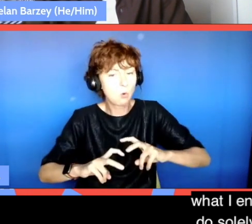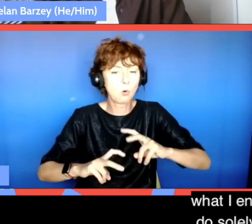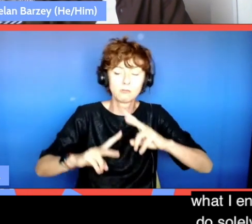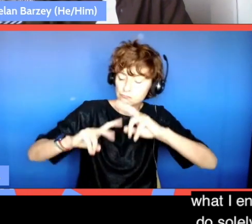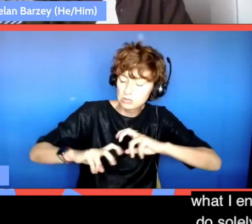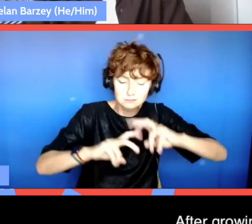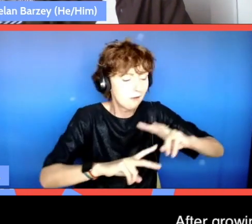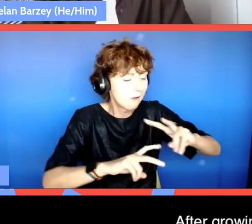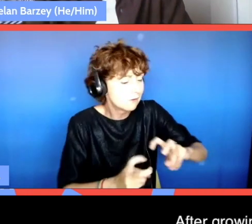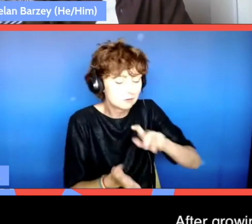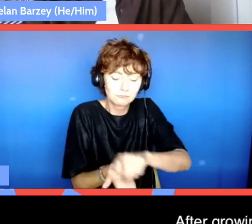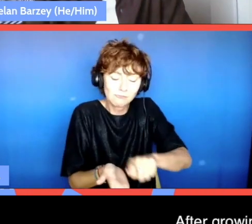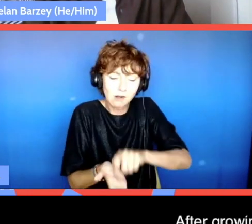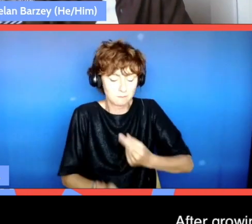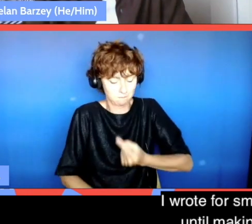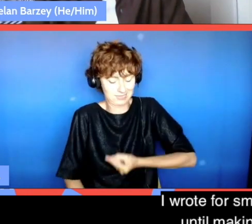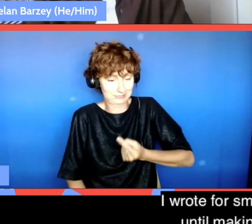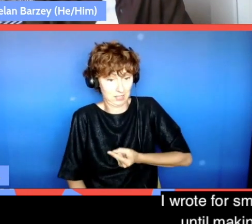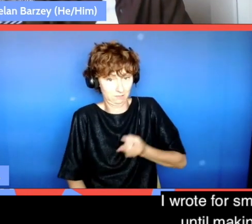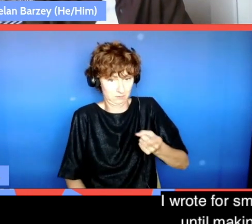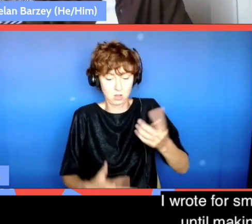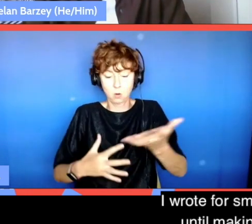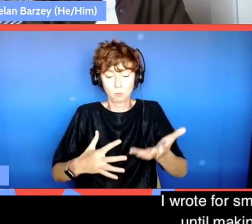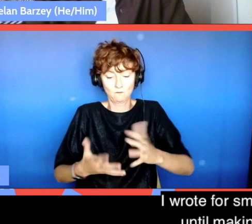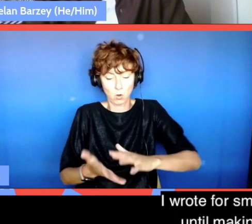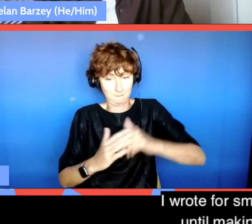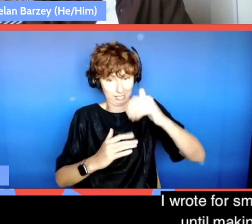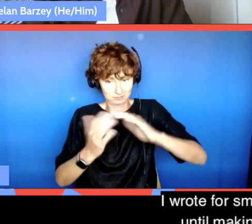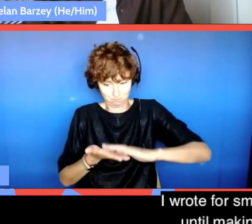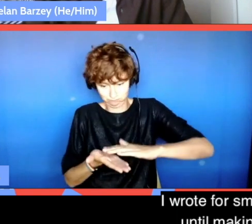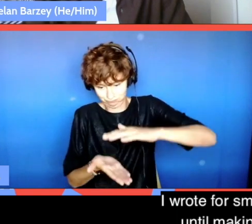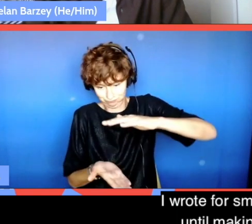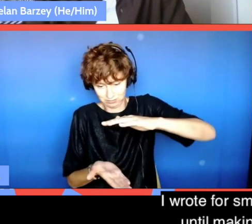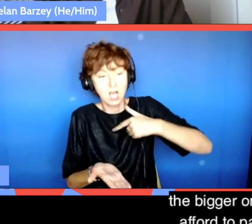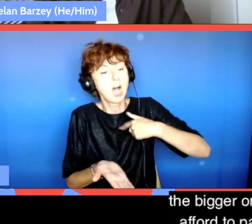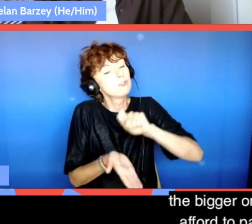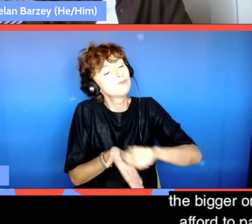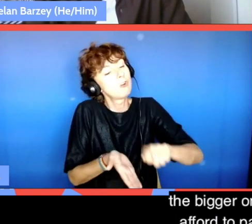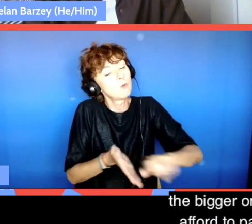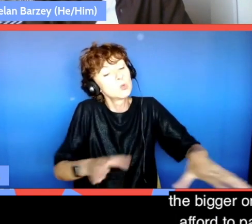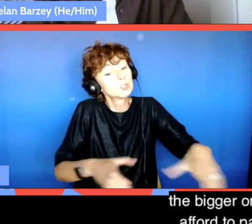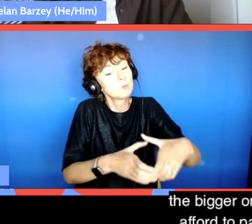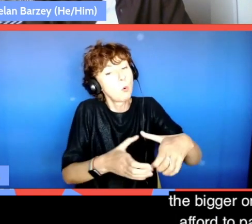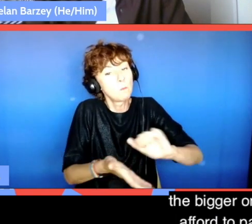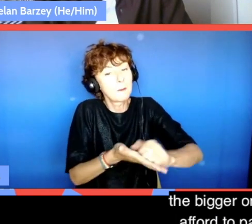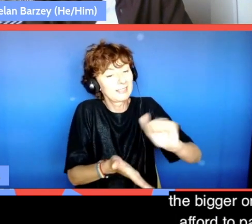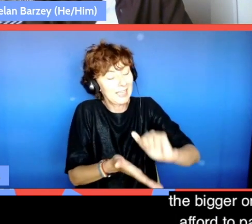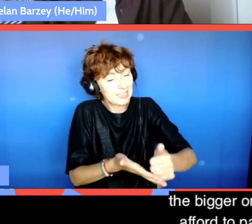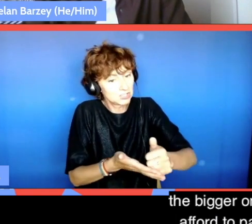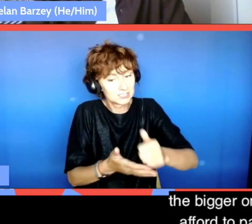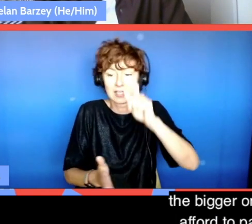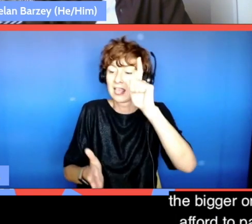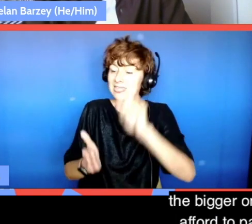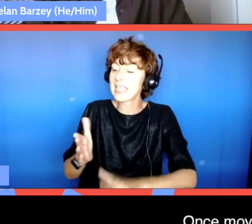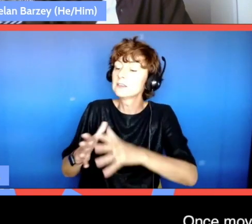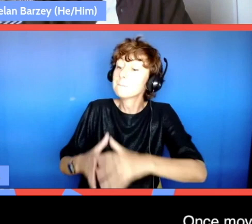myself. After growing my portfolio, I wrote for smaller publications until making my way into the bigger ones, which could afford to pay